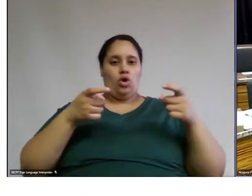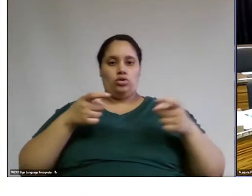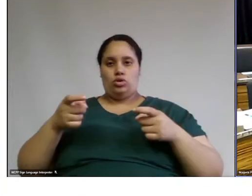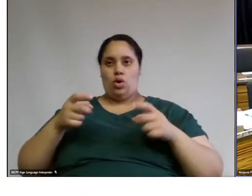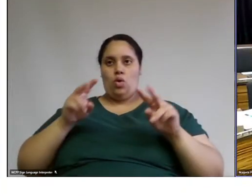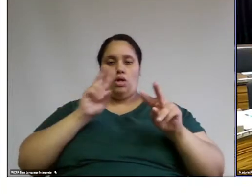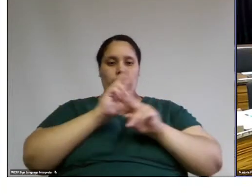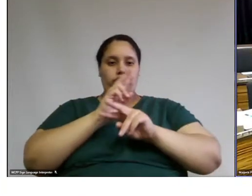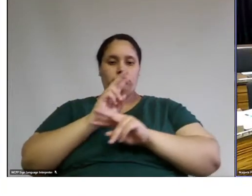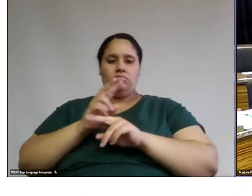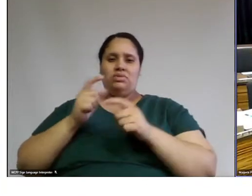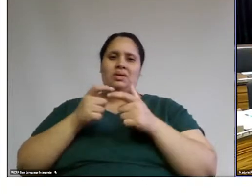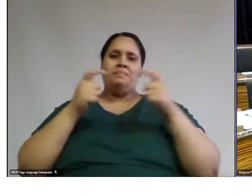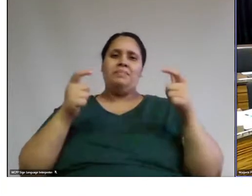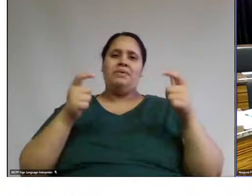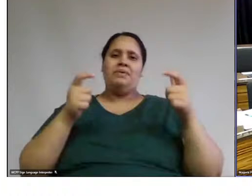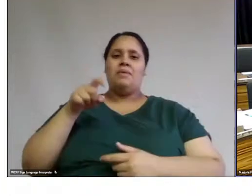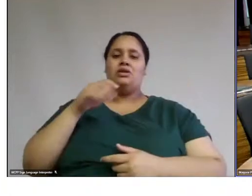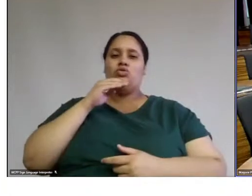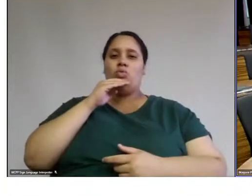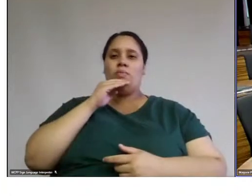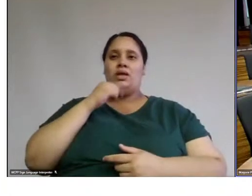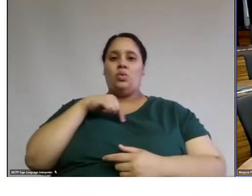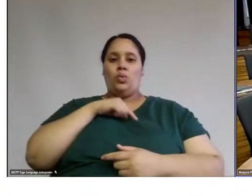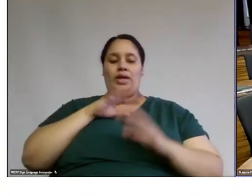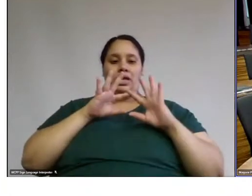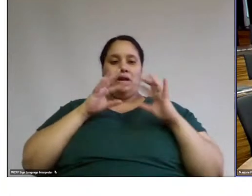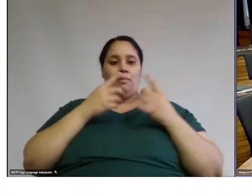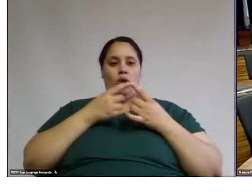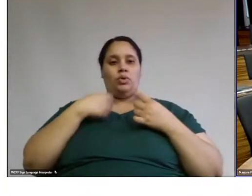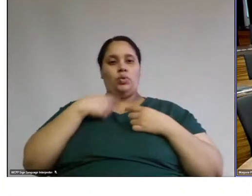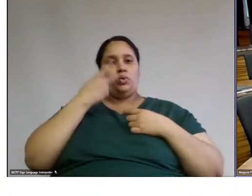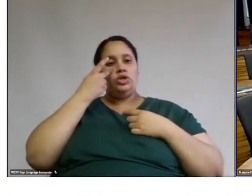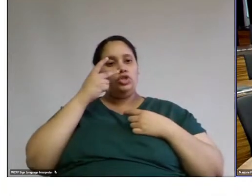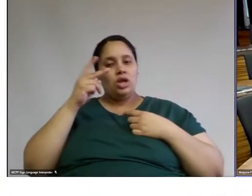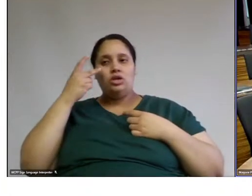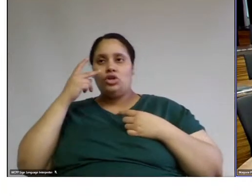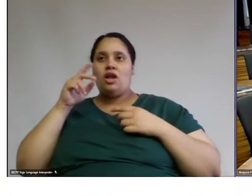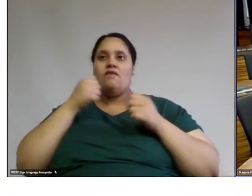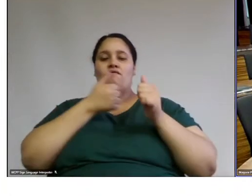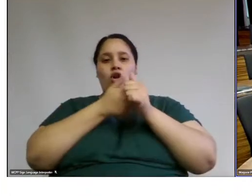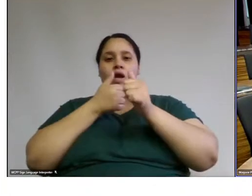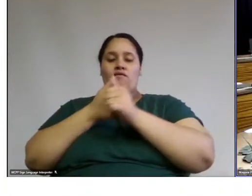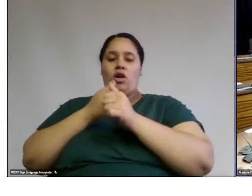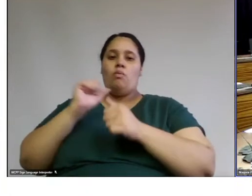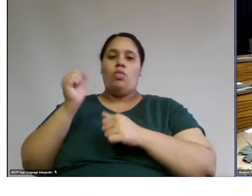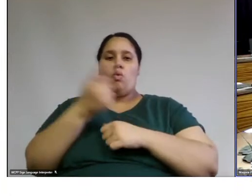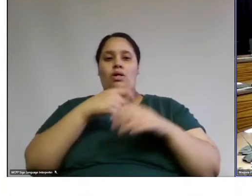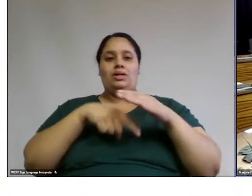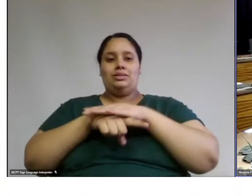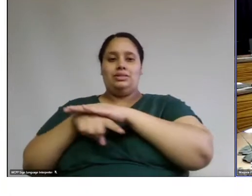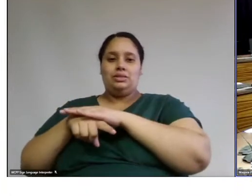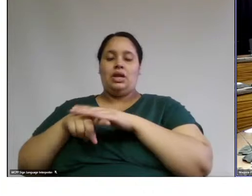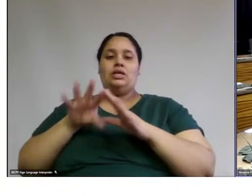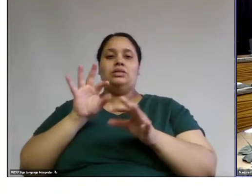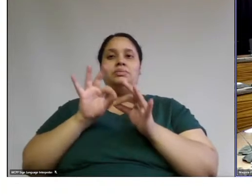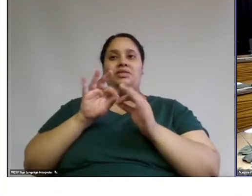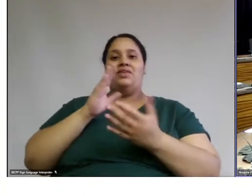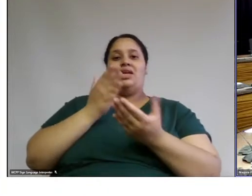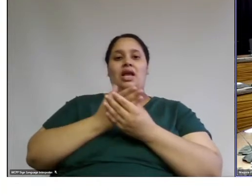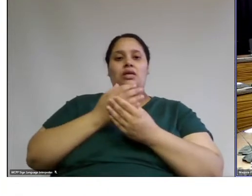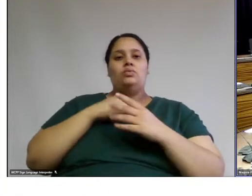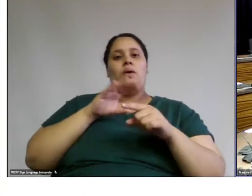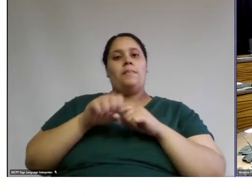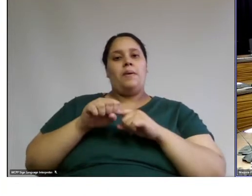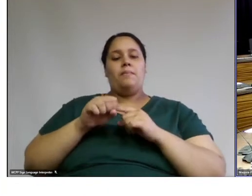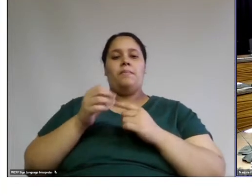quite enormous. So the department has done spot checks, we've done follow-up through districts, And in particular cases, it was fine. In